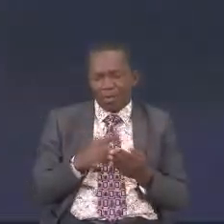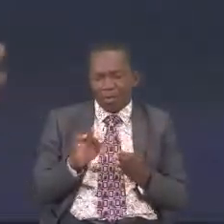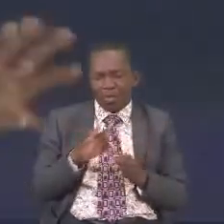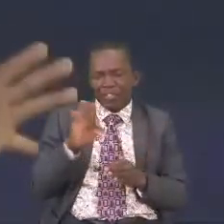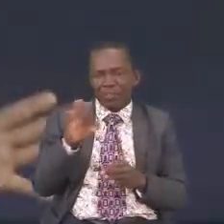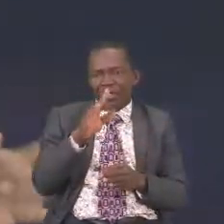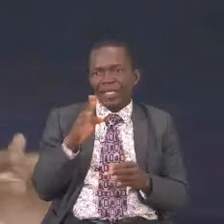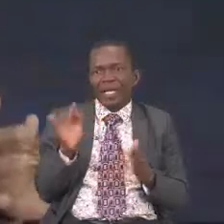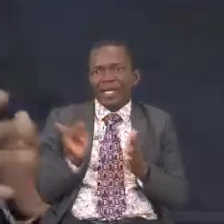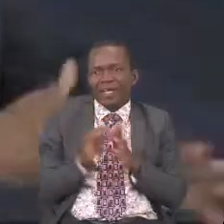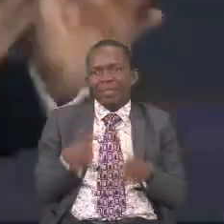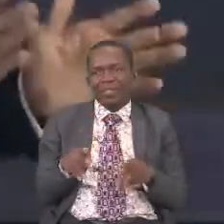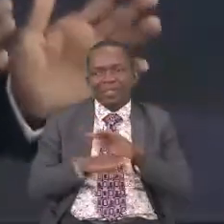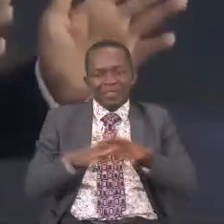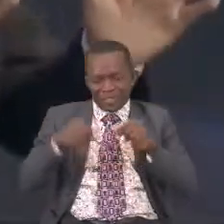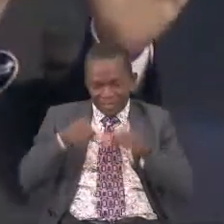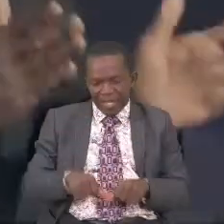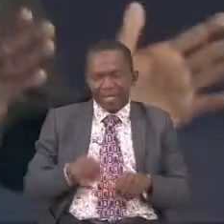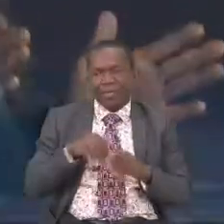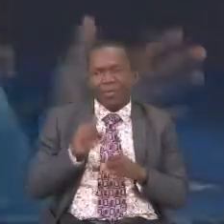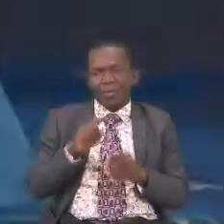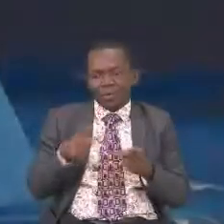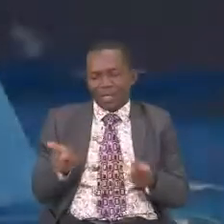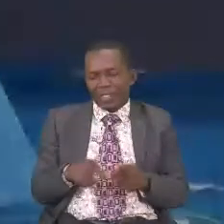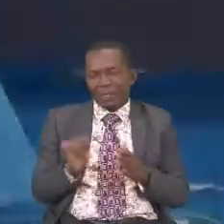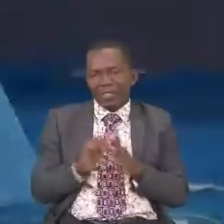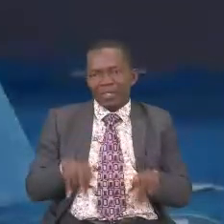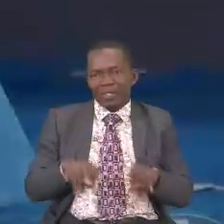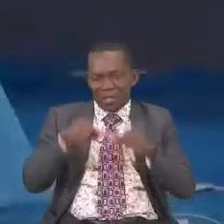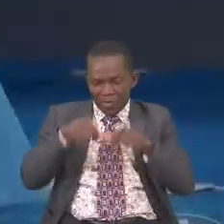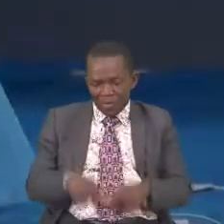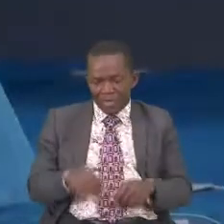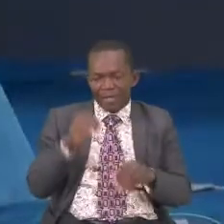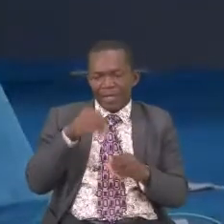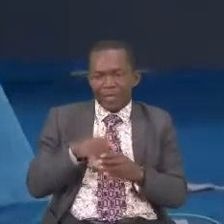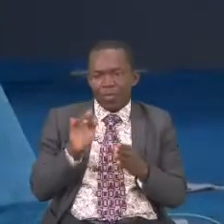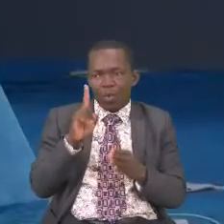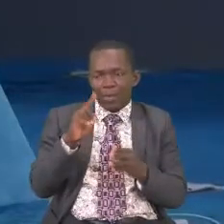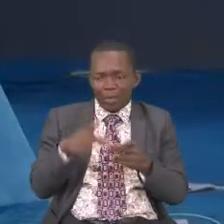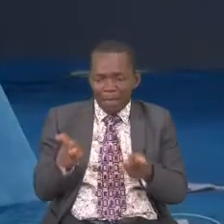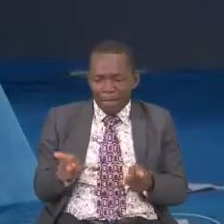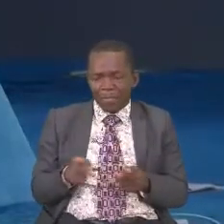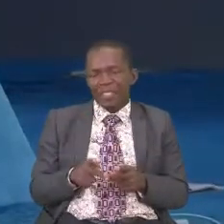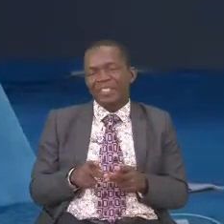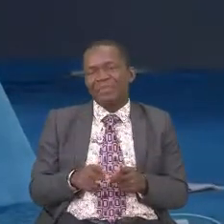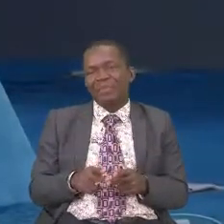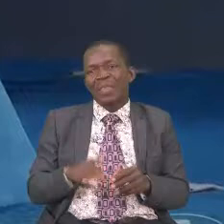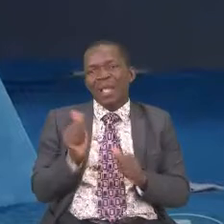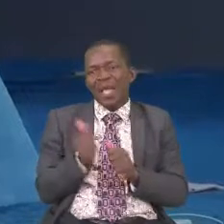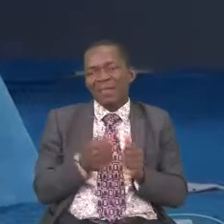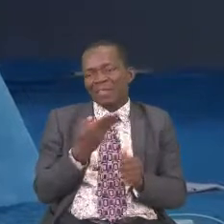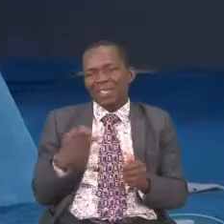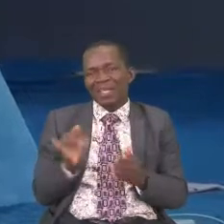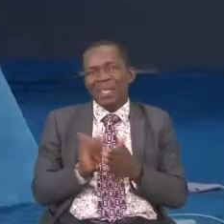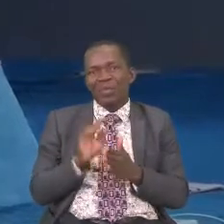not static, we're not stagnant, we're not remaining in one place. Everything we're